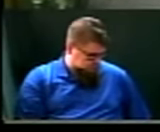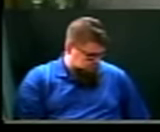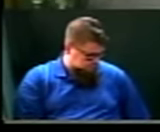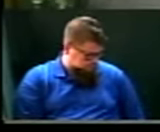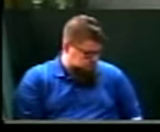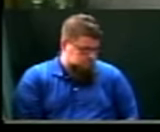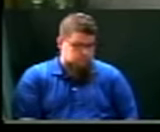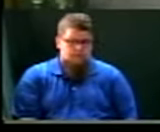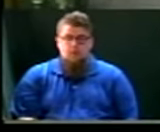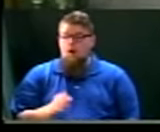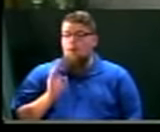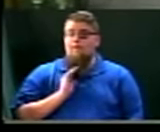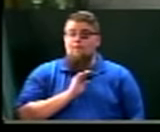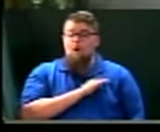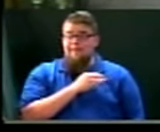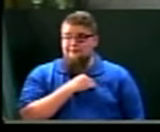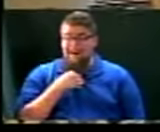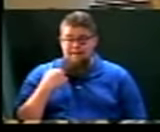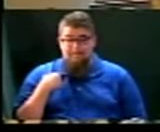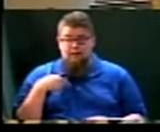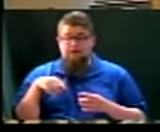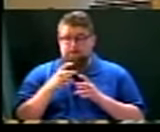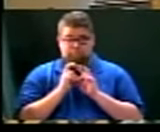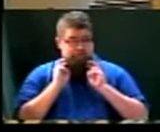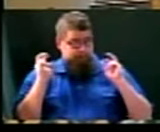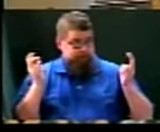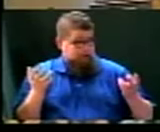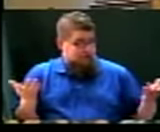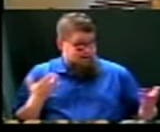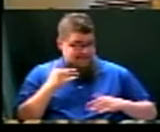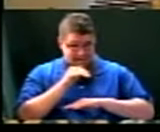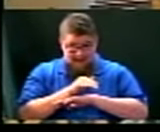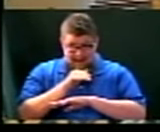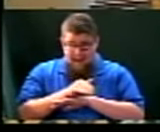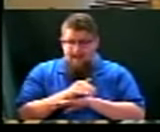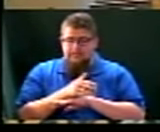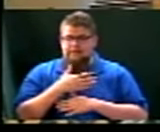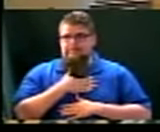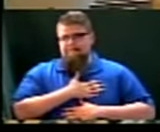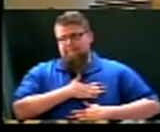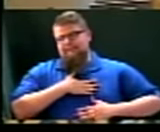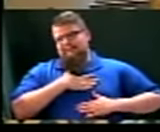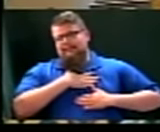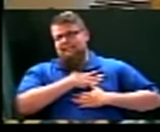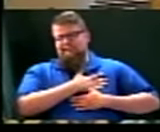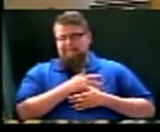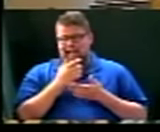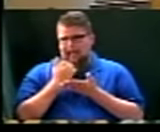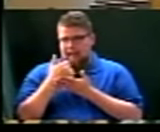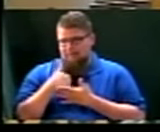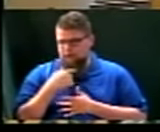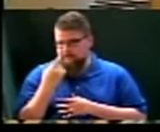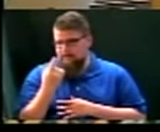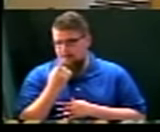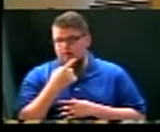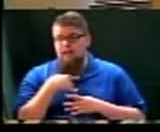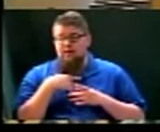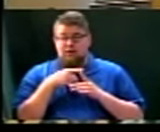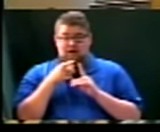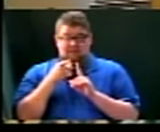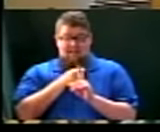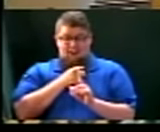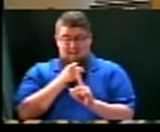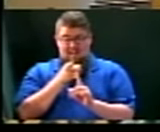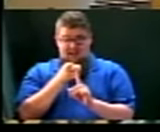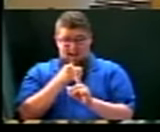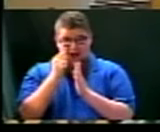Okay, board members and those in attendance tonight, I would ask your indulgence for just a few moments as we stray away from our